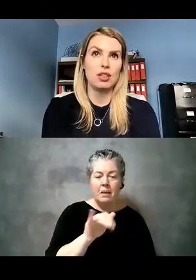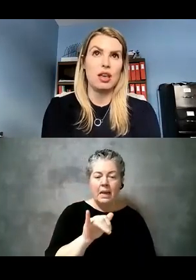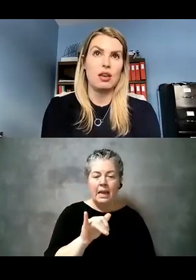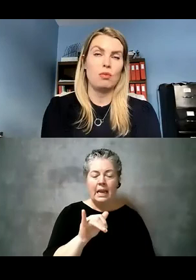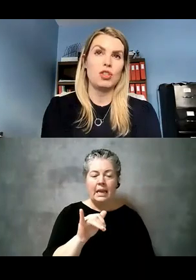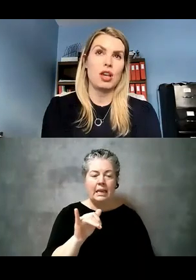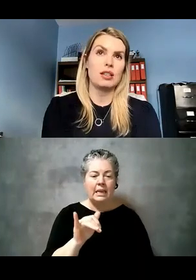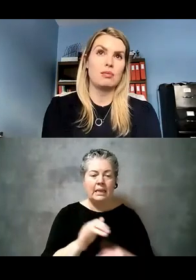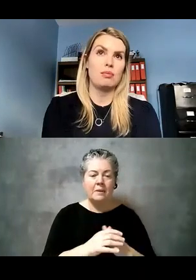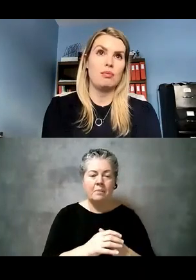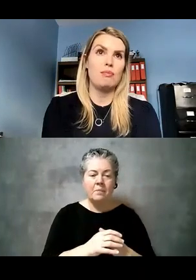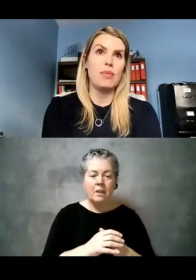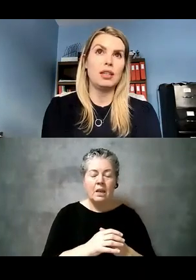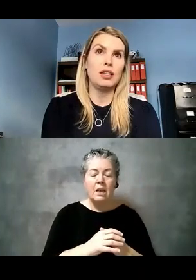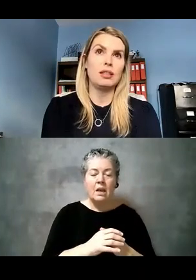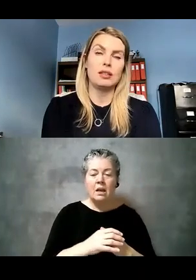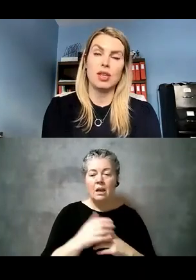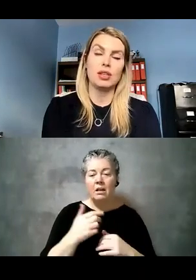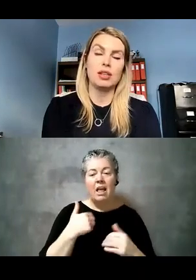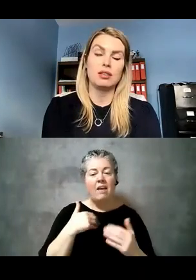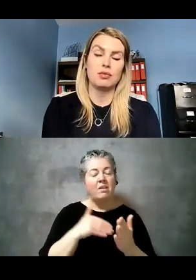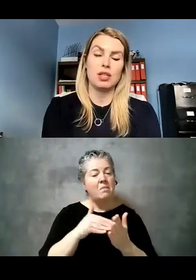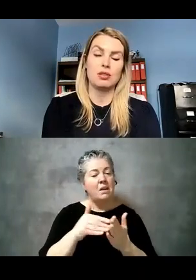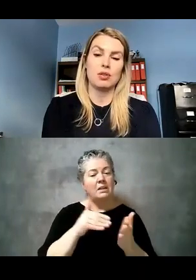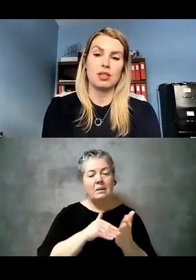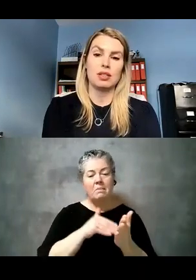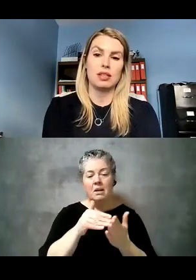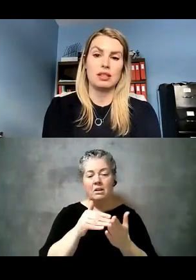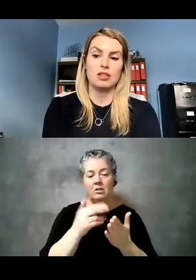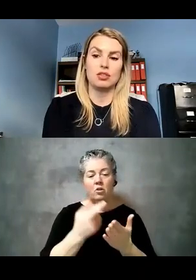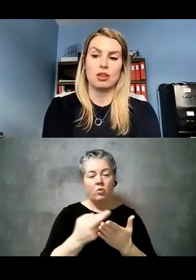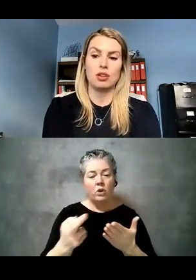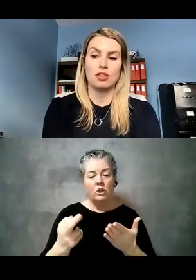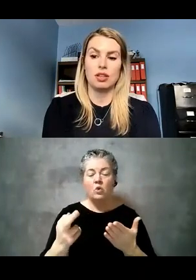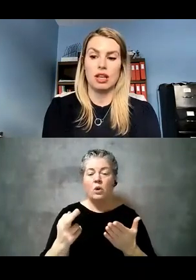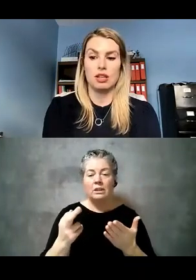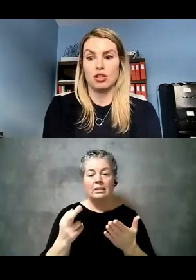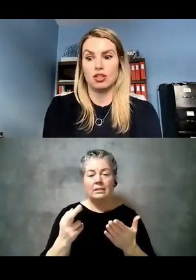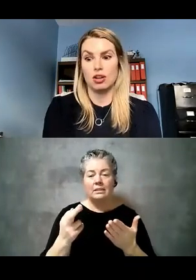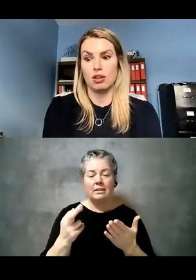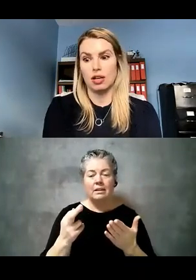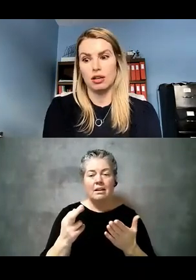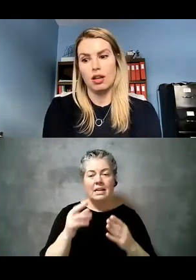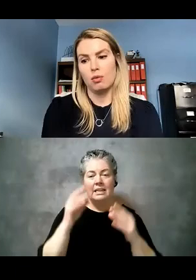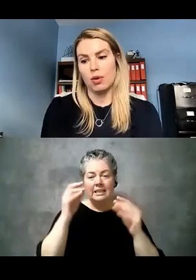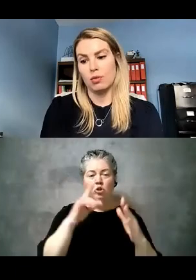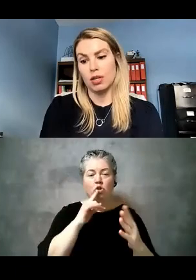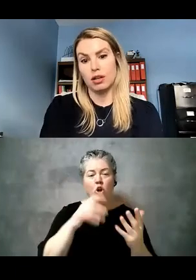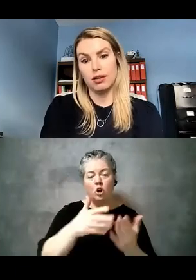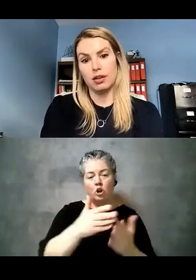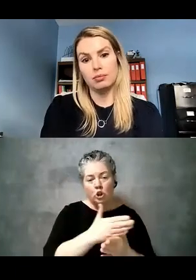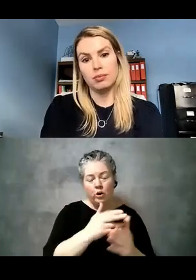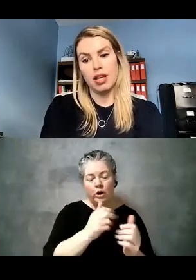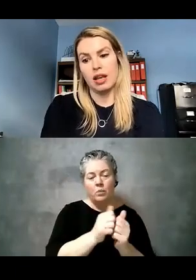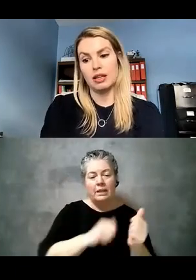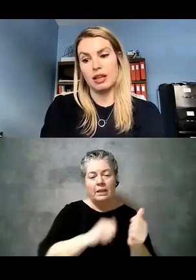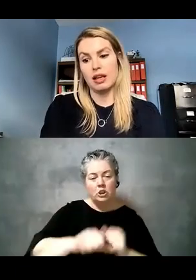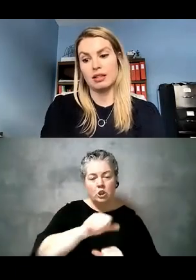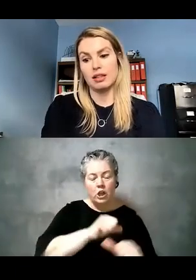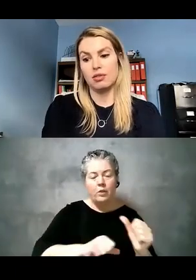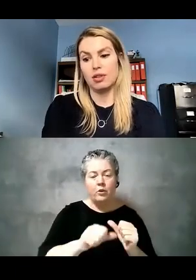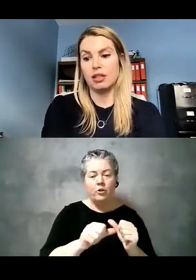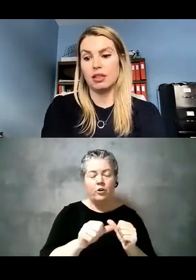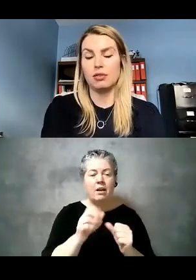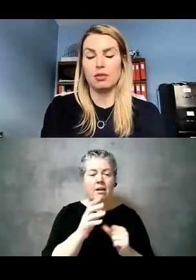Teachers, which has millions and millions of resources that teachers are engaging and sharing with one another, and